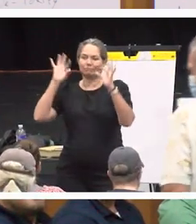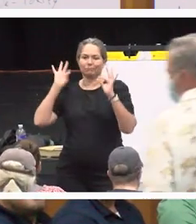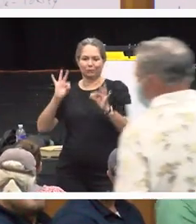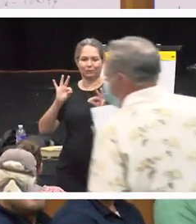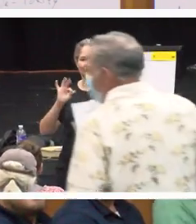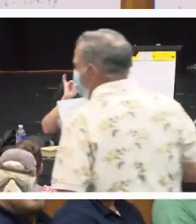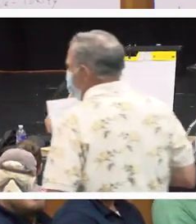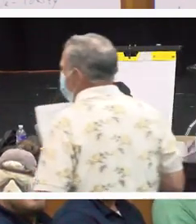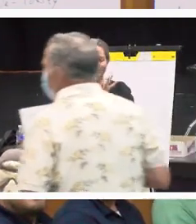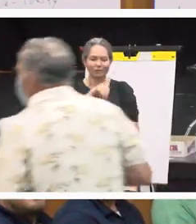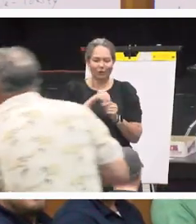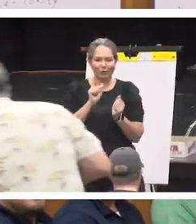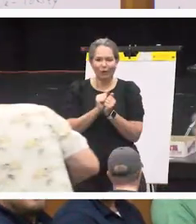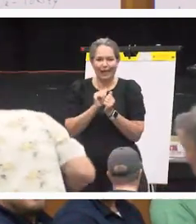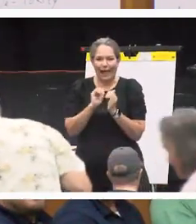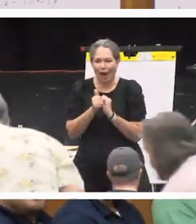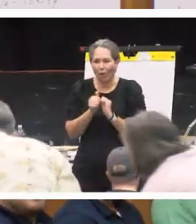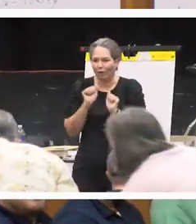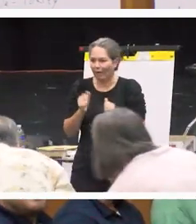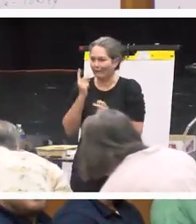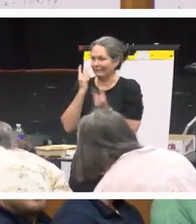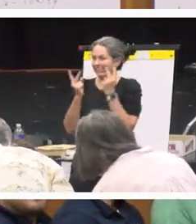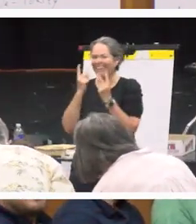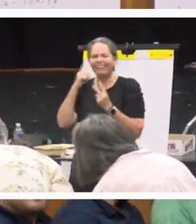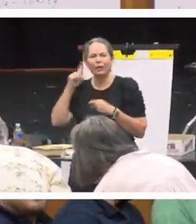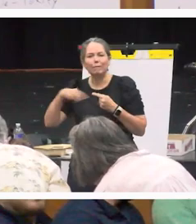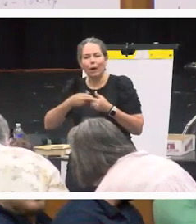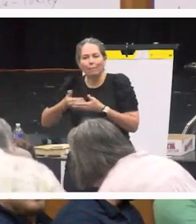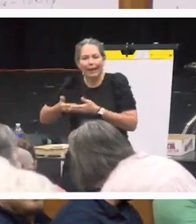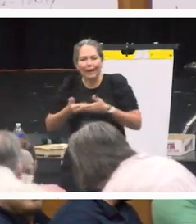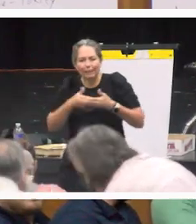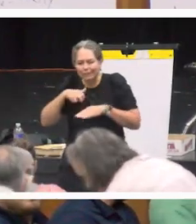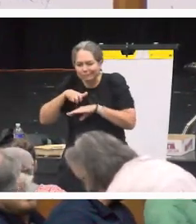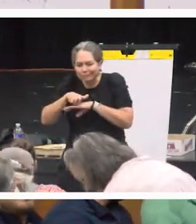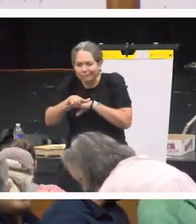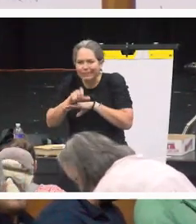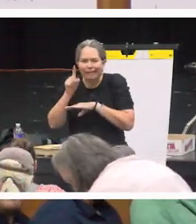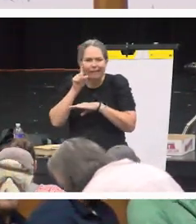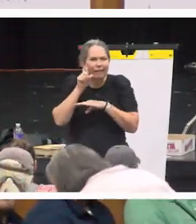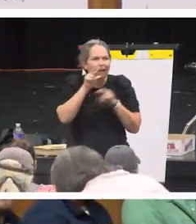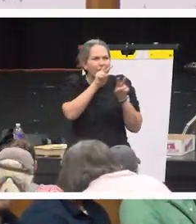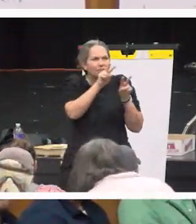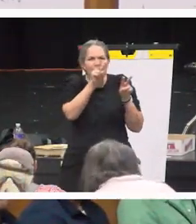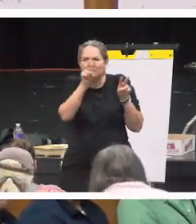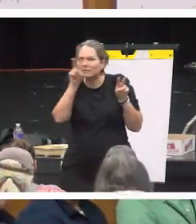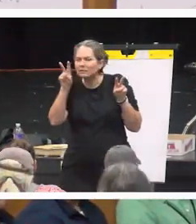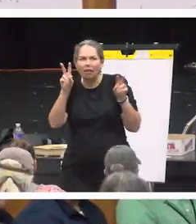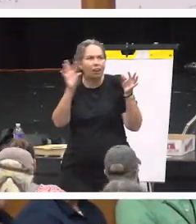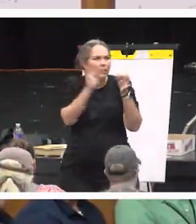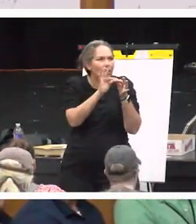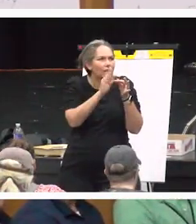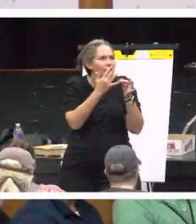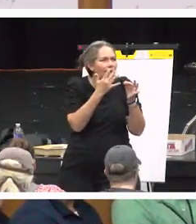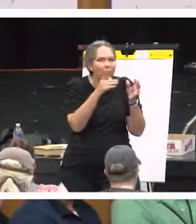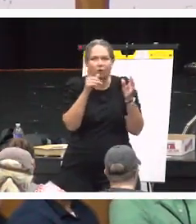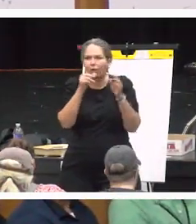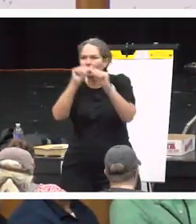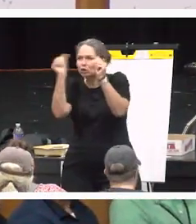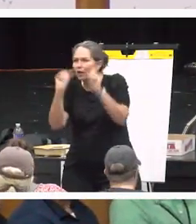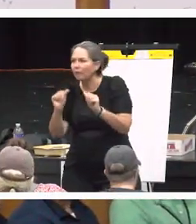see." You think about how a baby puts together color, light,